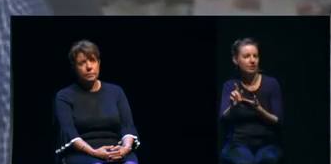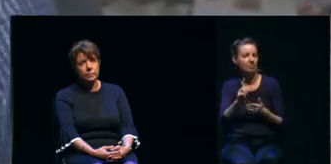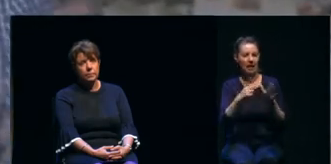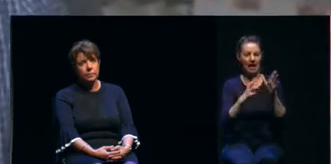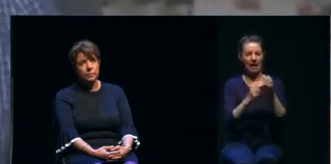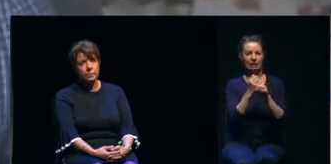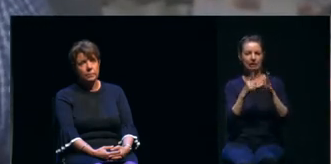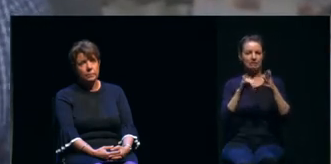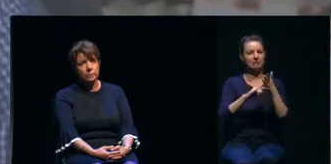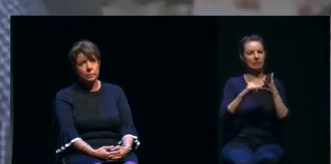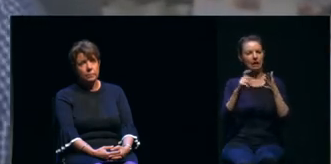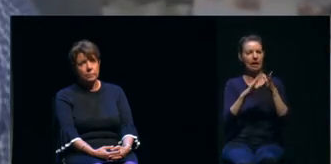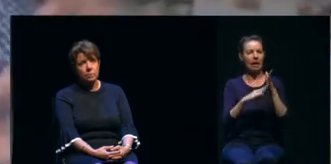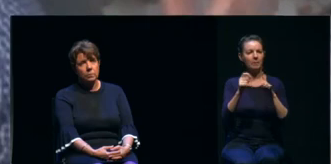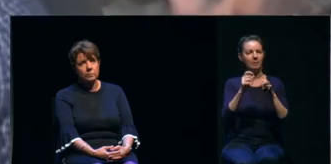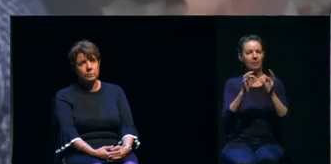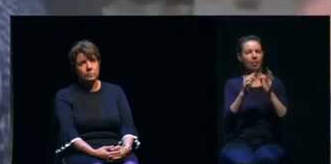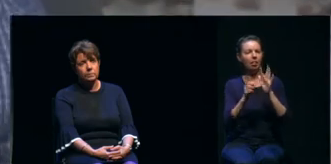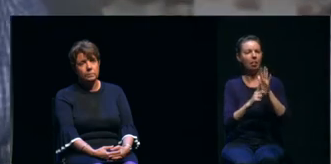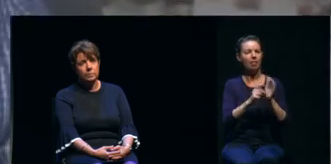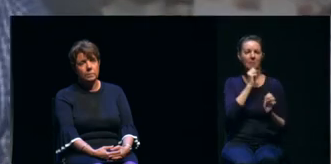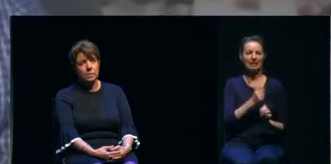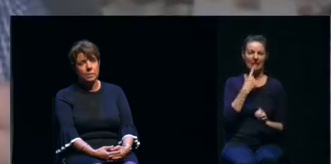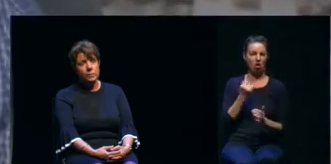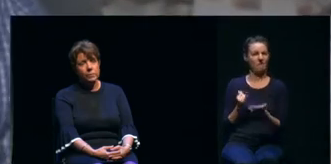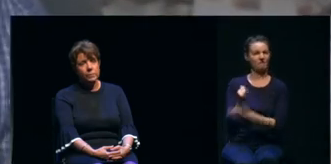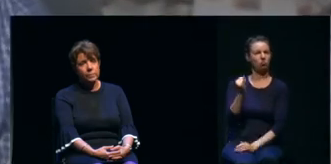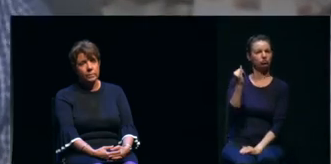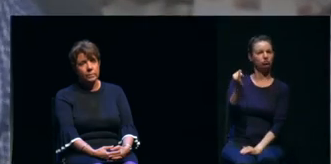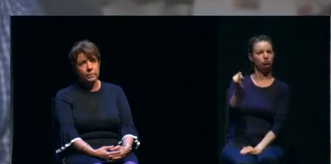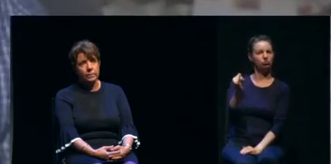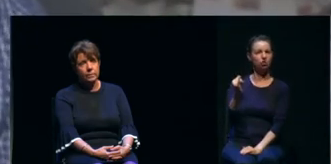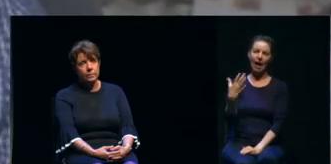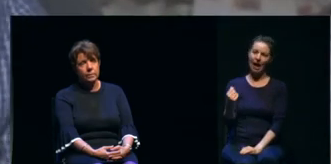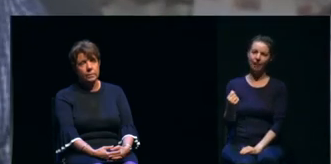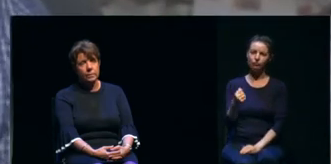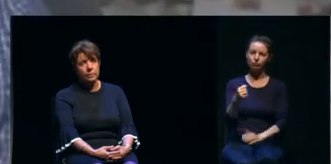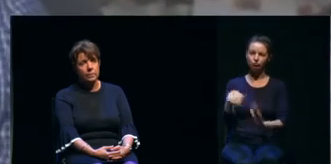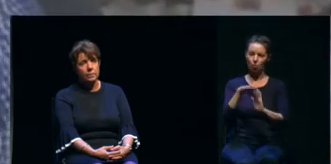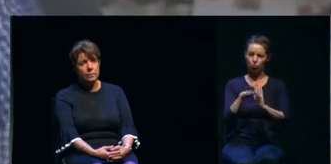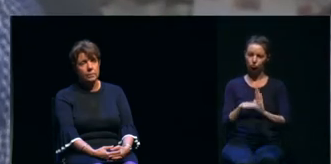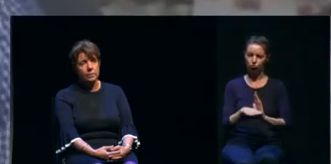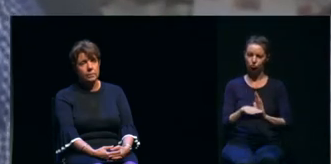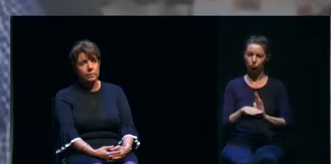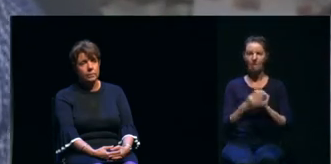like, that it was her fault, basically, that she, that there are these rules, which is the four A's: alcohol alone,